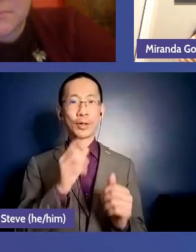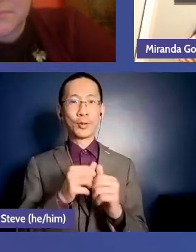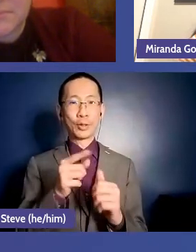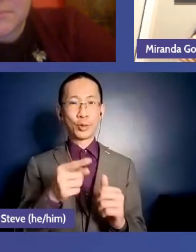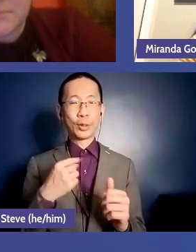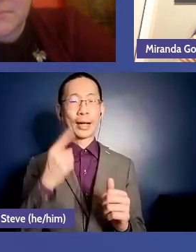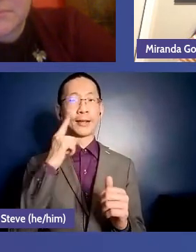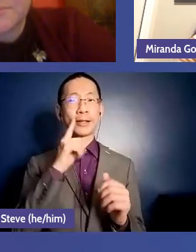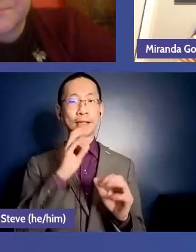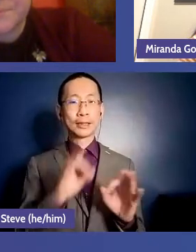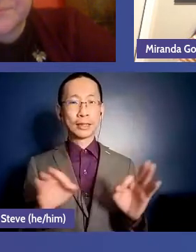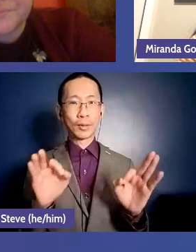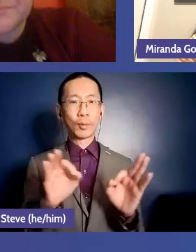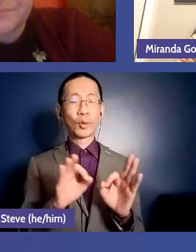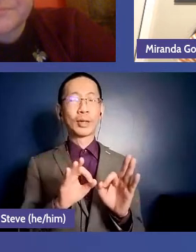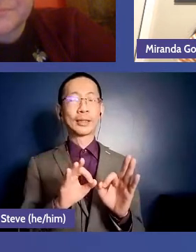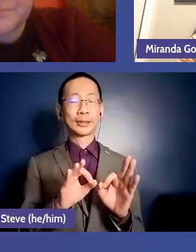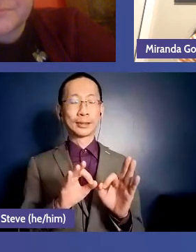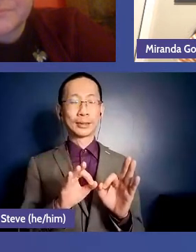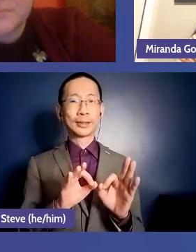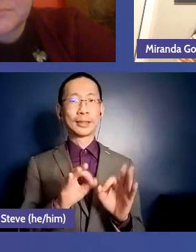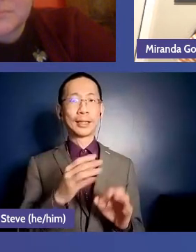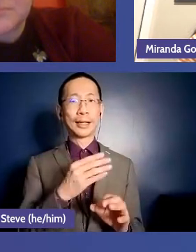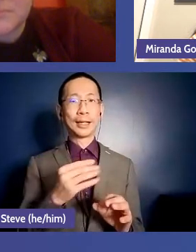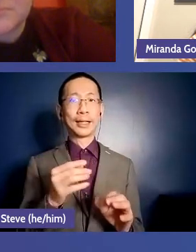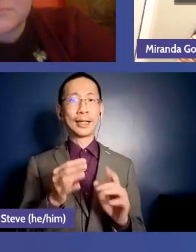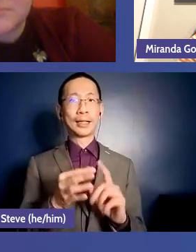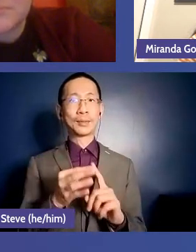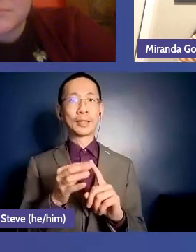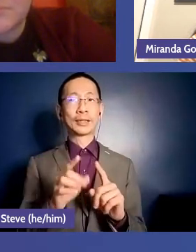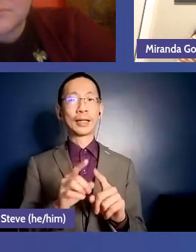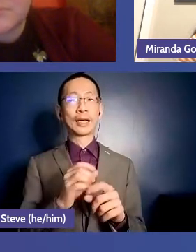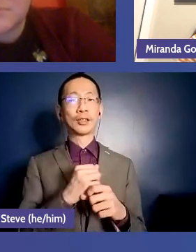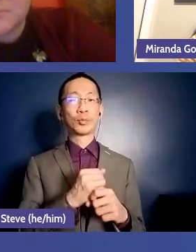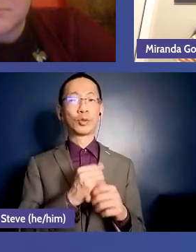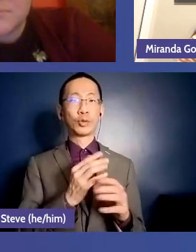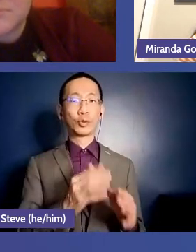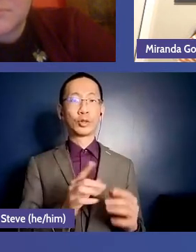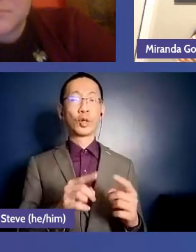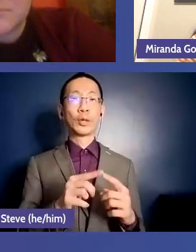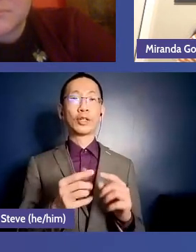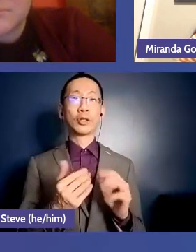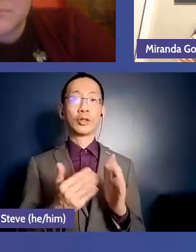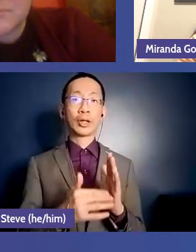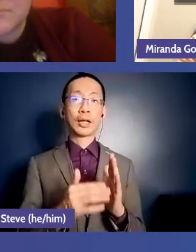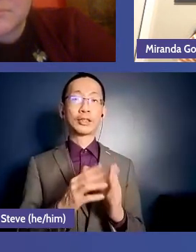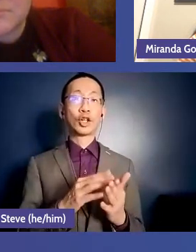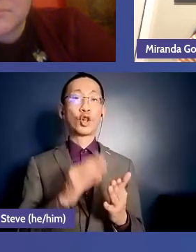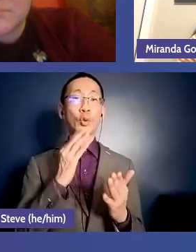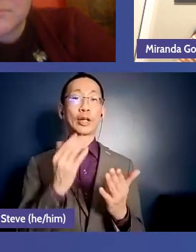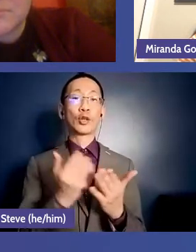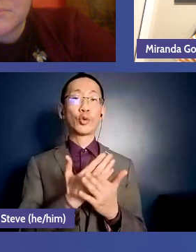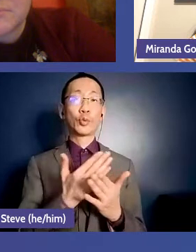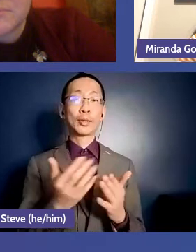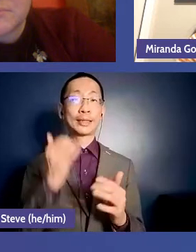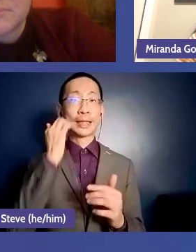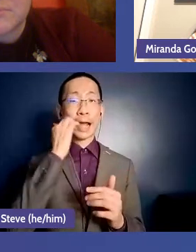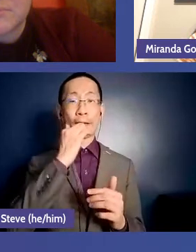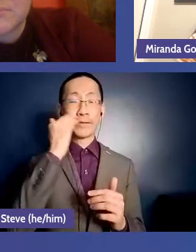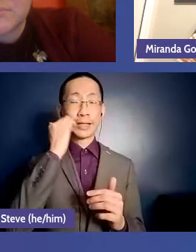think is important. And especially as producers, when you're constantly learning new things every day, someone you